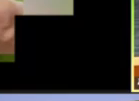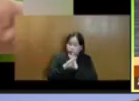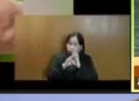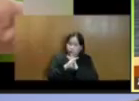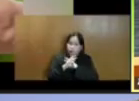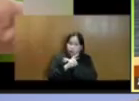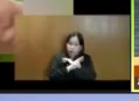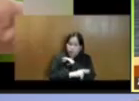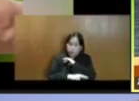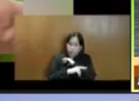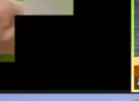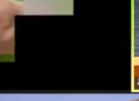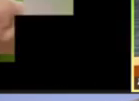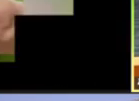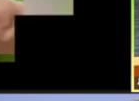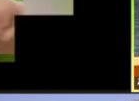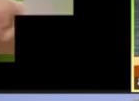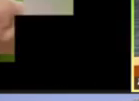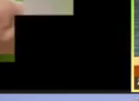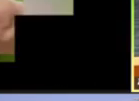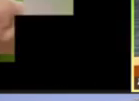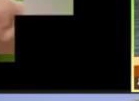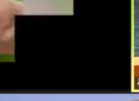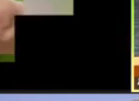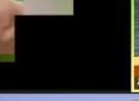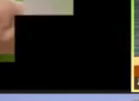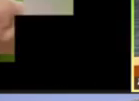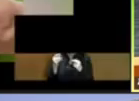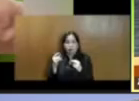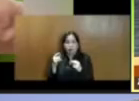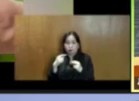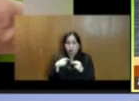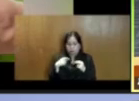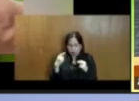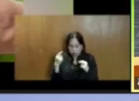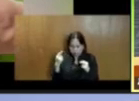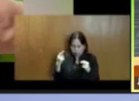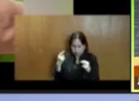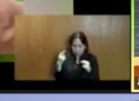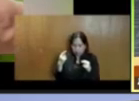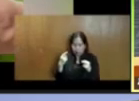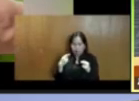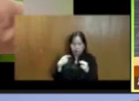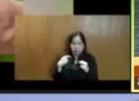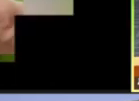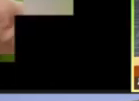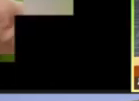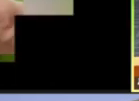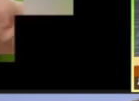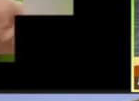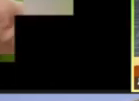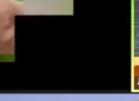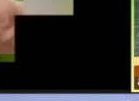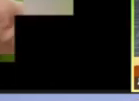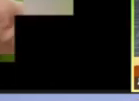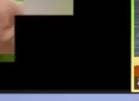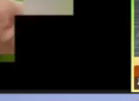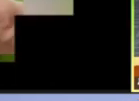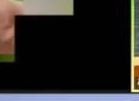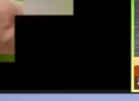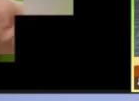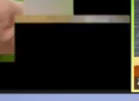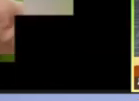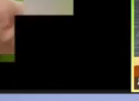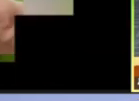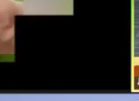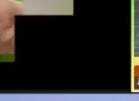and provincial plans, which we will be doing such a way that it's really an operational plan. We will be having the skills mapping, because